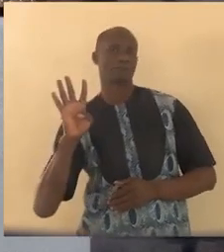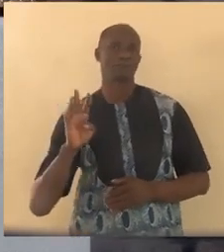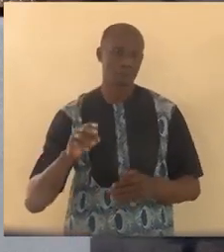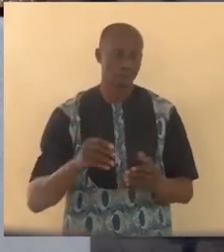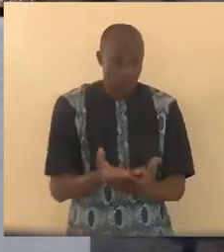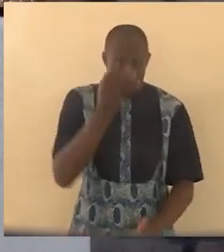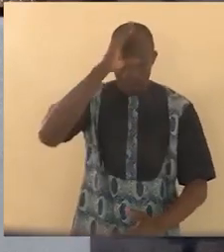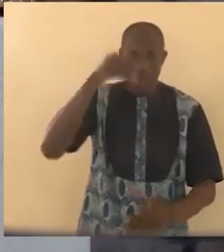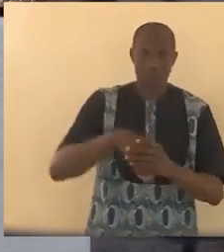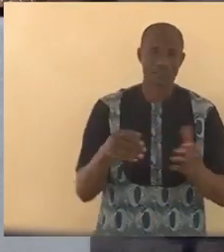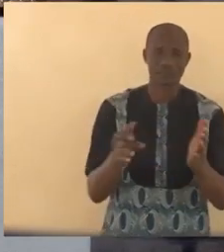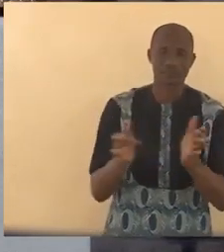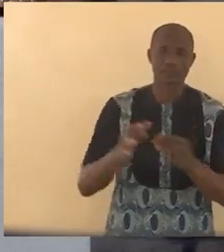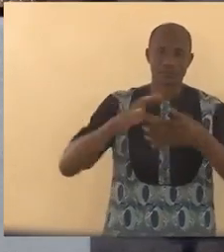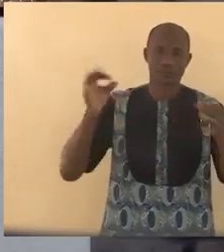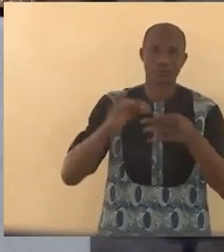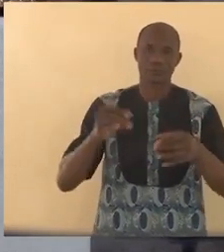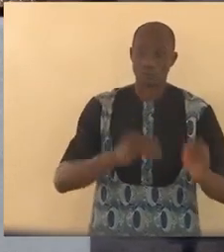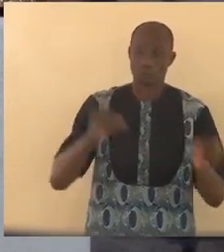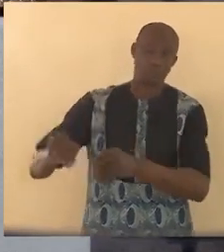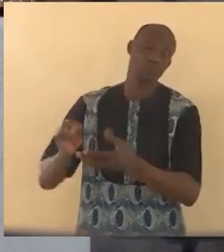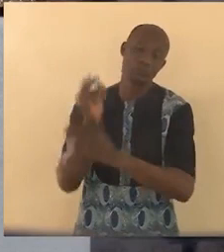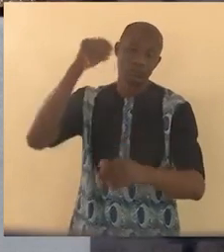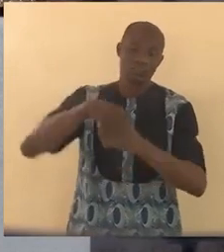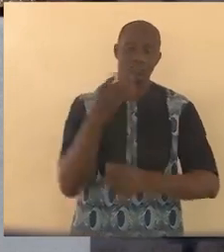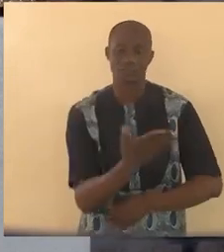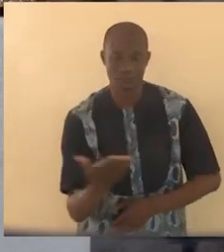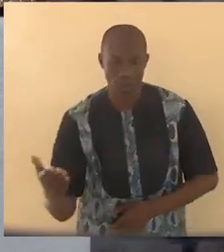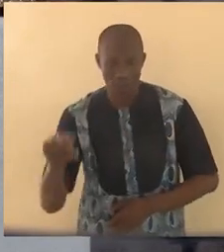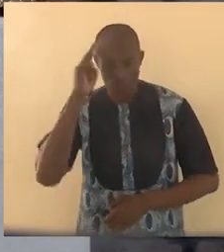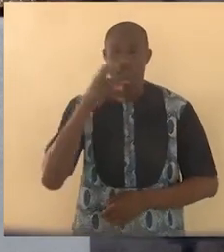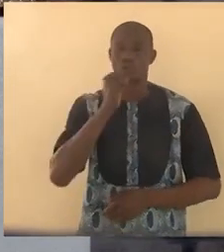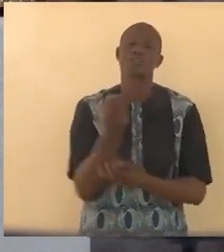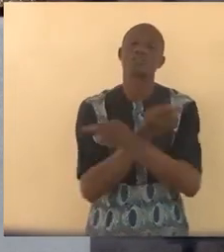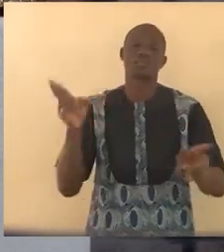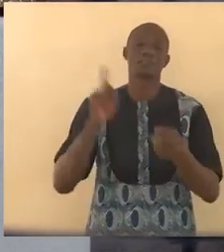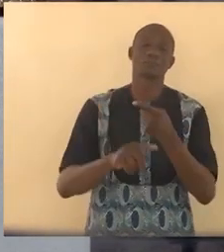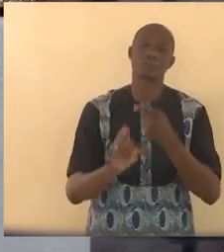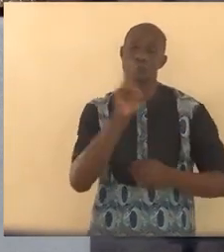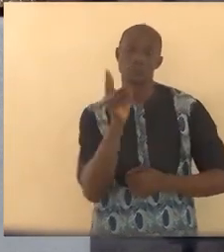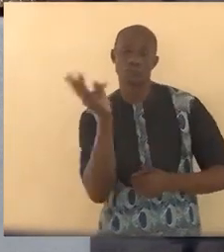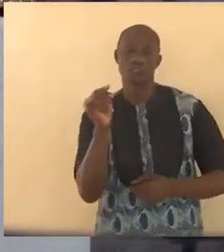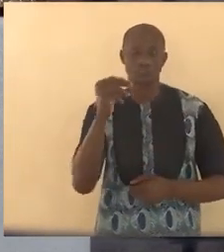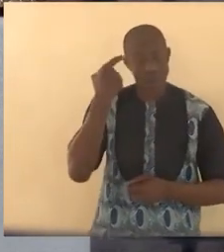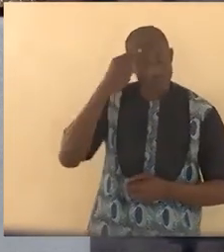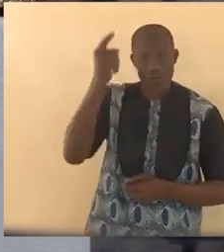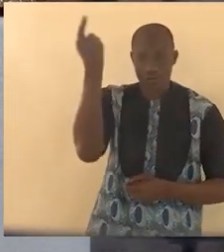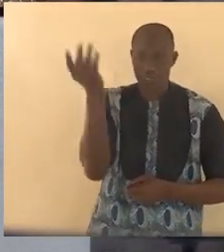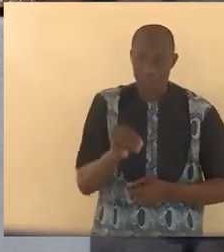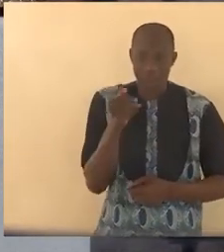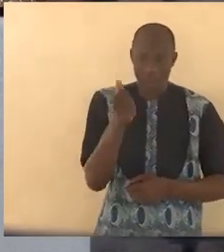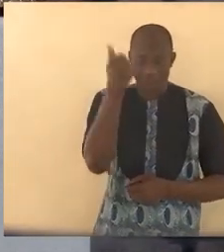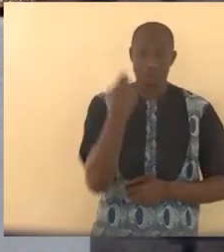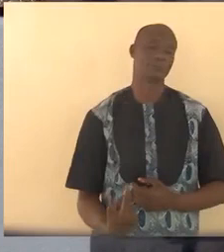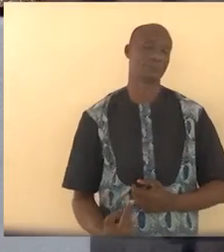5:5. The rich man in Jesus' parable not only put his trust in his possessions, he was ready to use them exclusively.